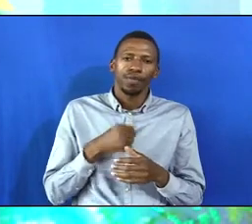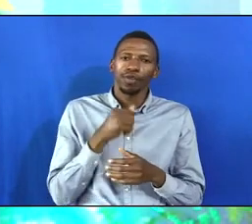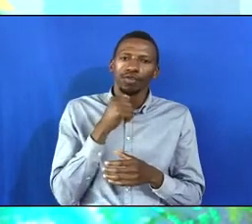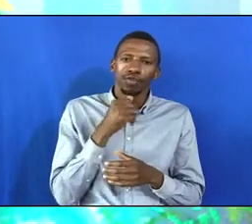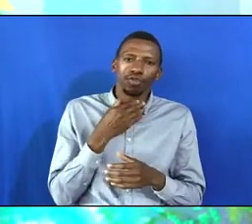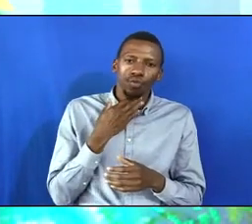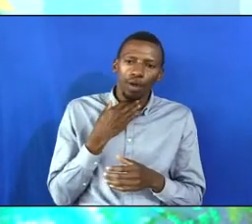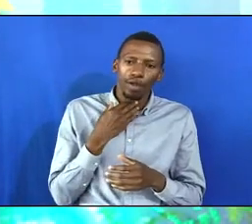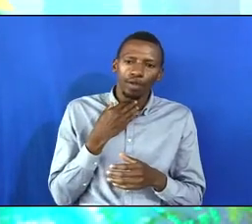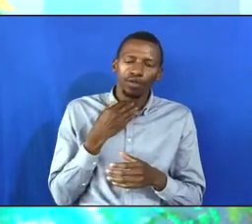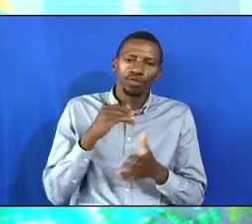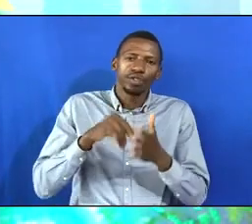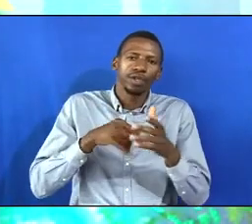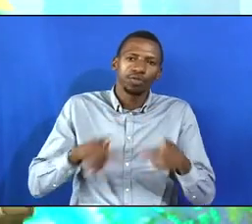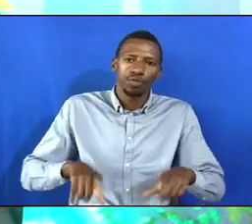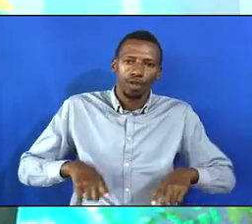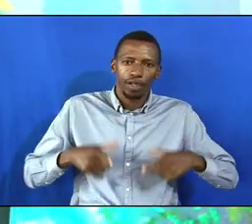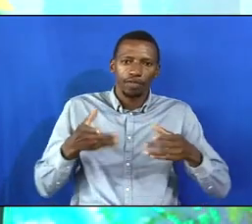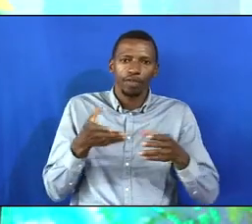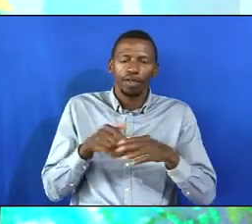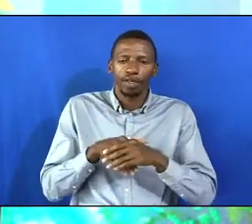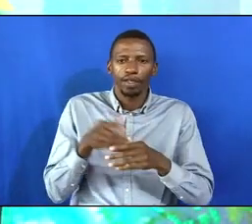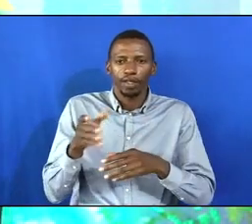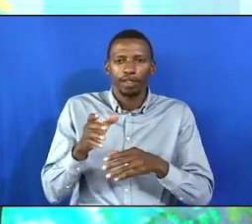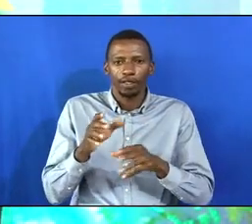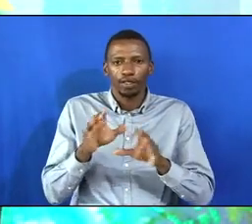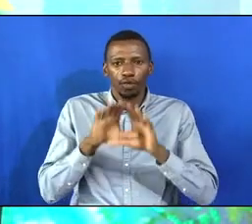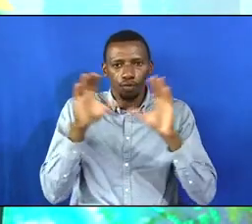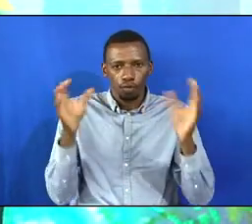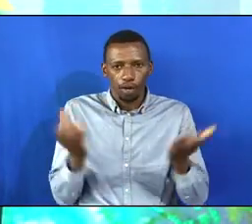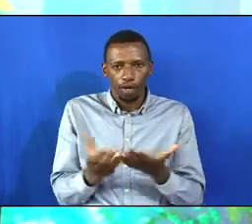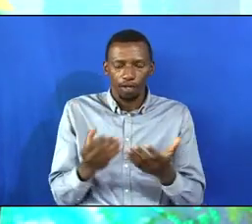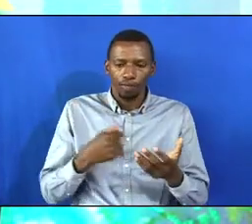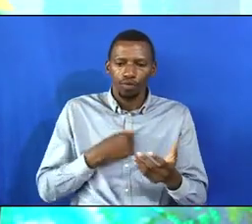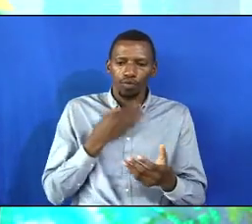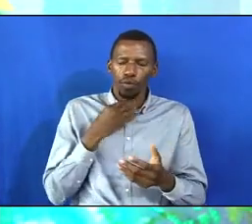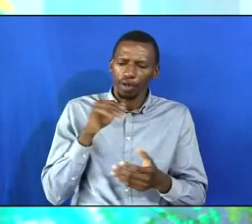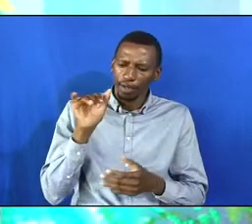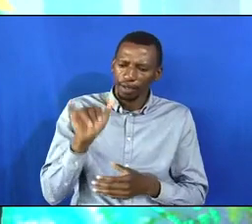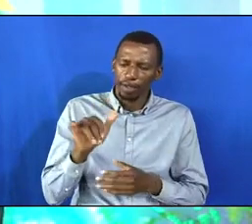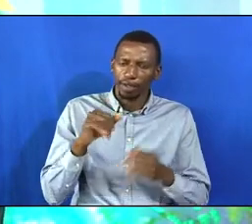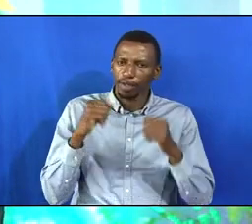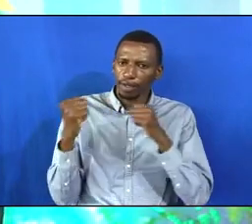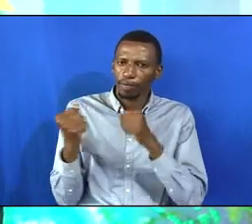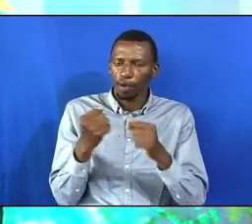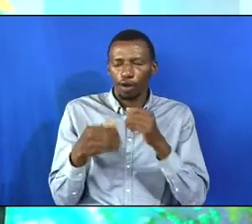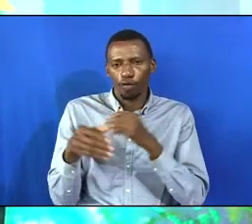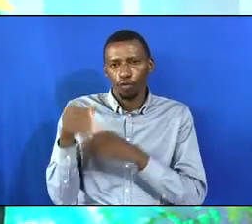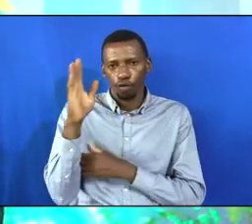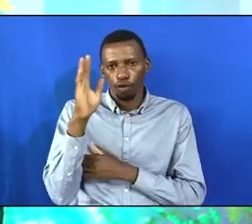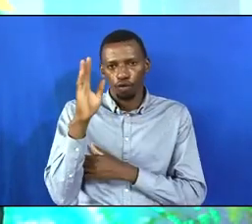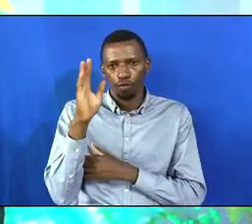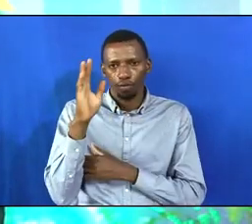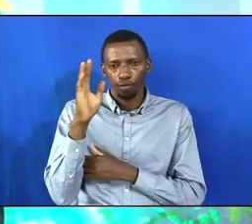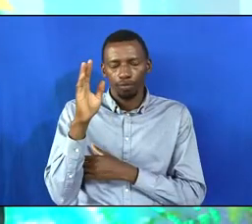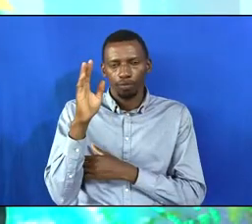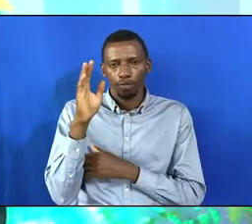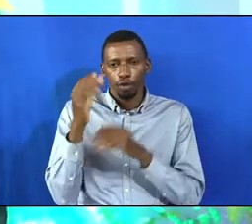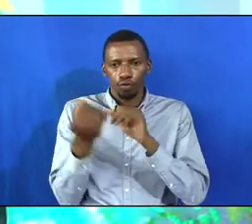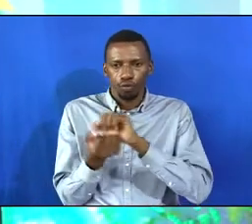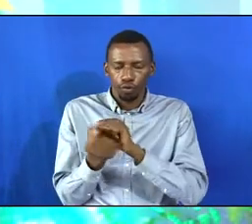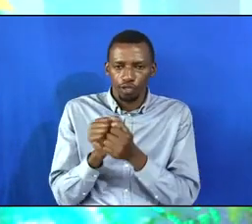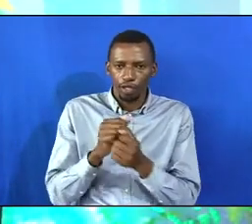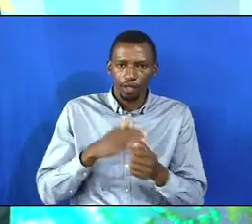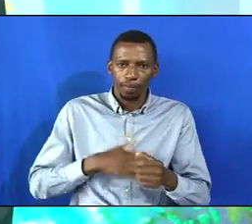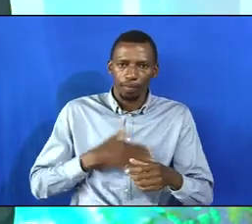want to exist in this world here. I want that power of God to rest upon my life, to turn me, to turn around my